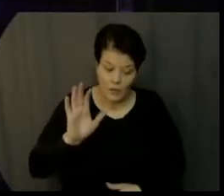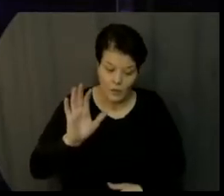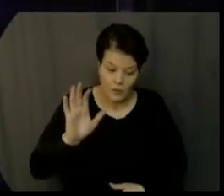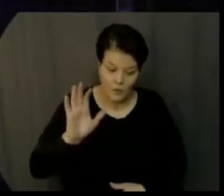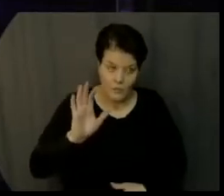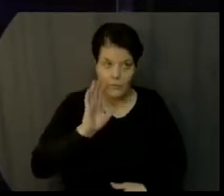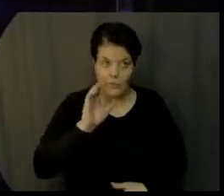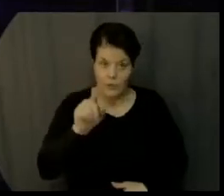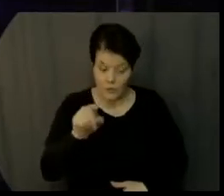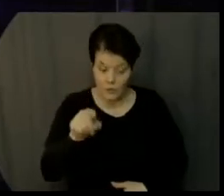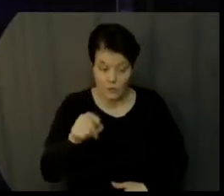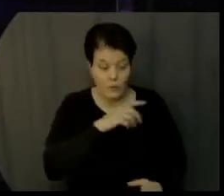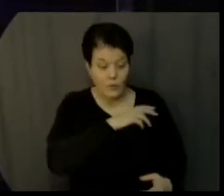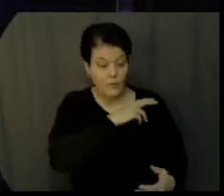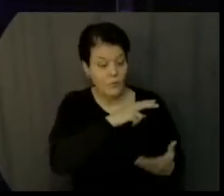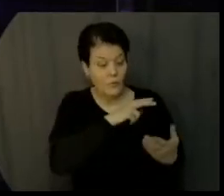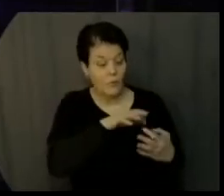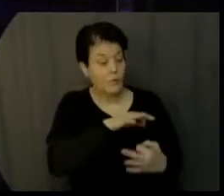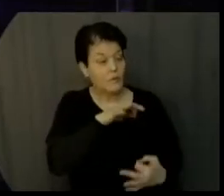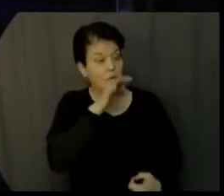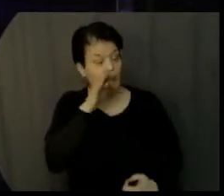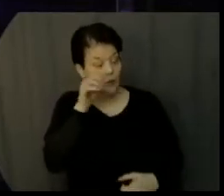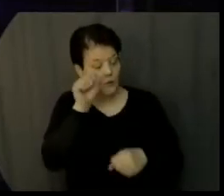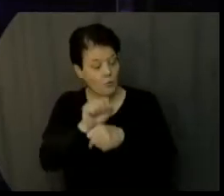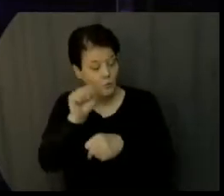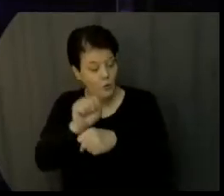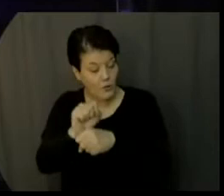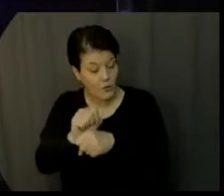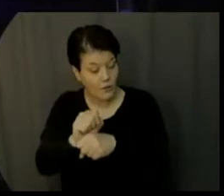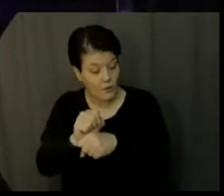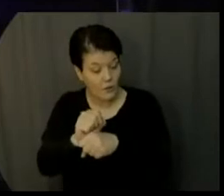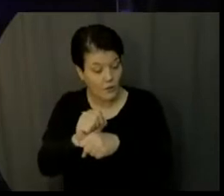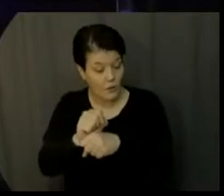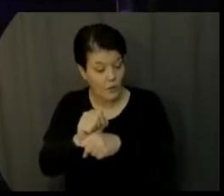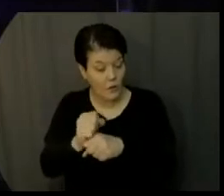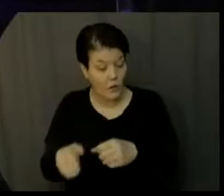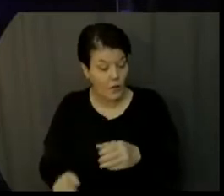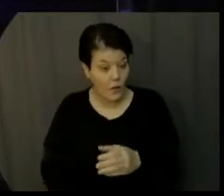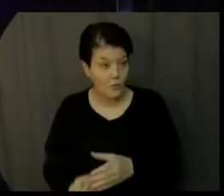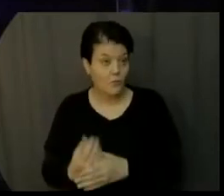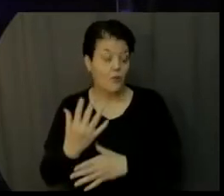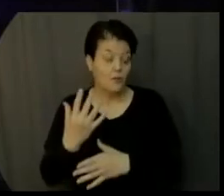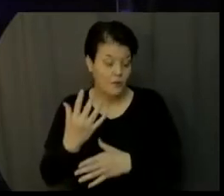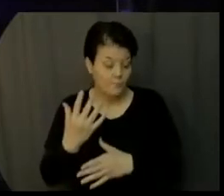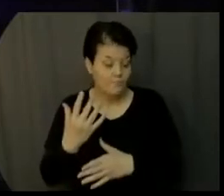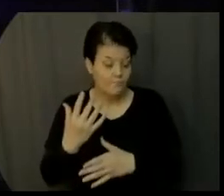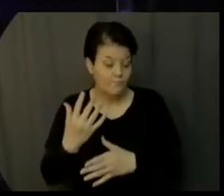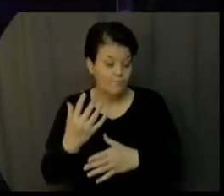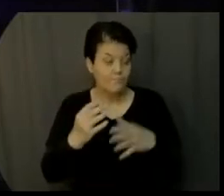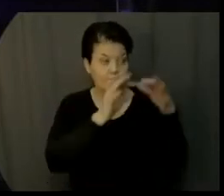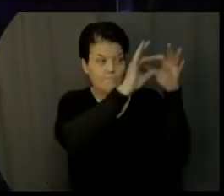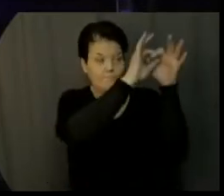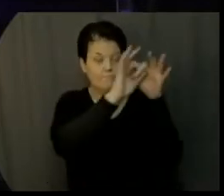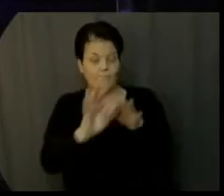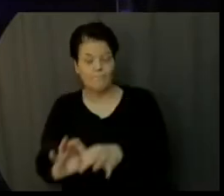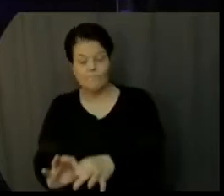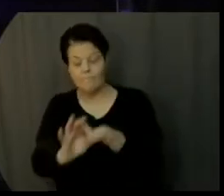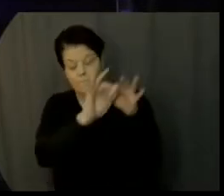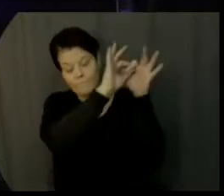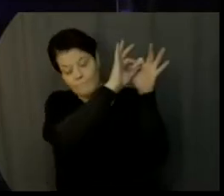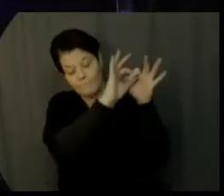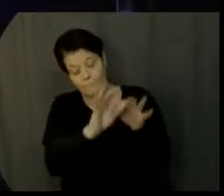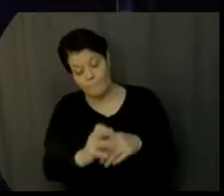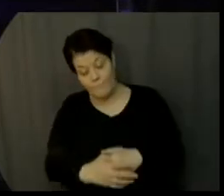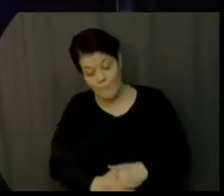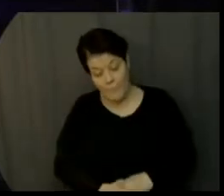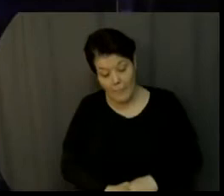And Jesus' authenticity, his reputation was at stake. How are people going to know that we're his disciples? How are people going to know that